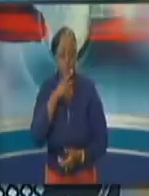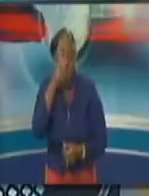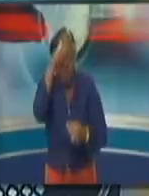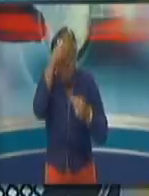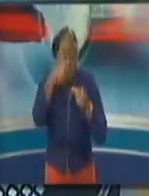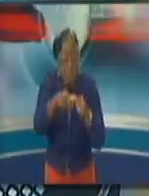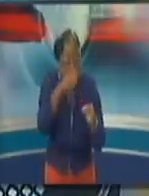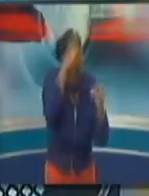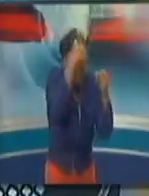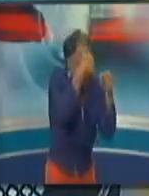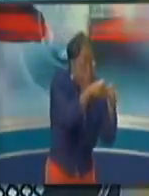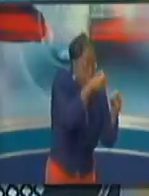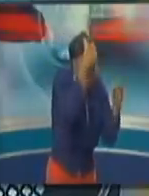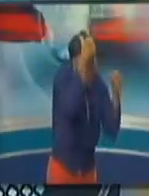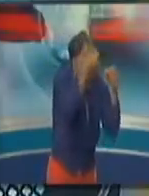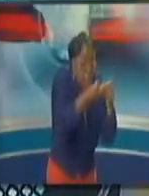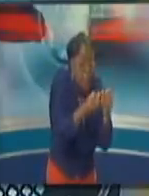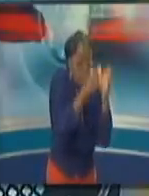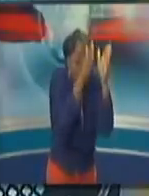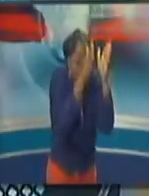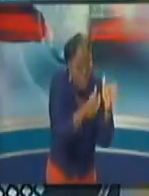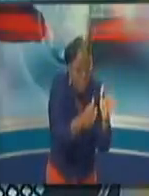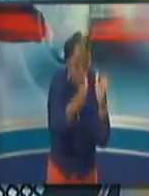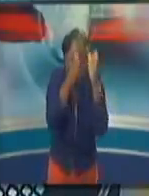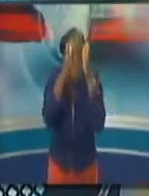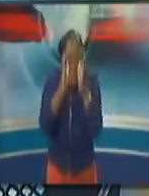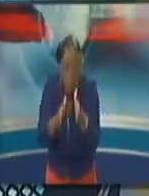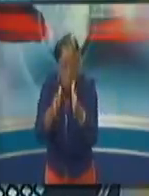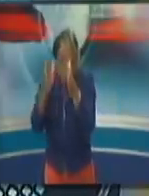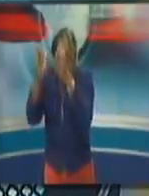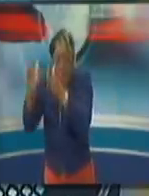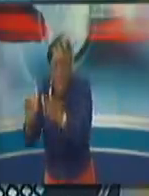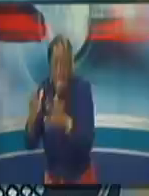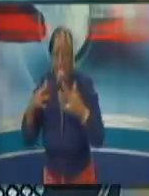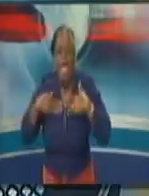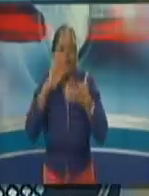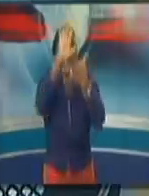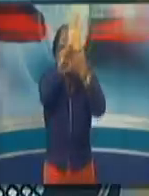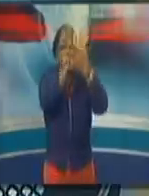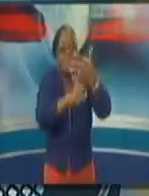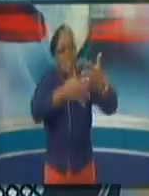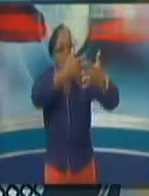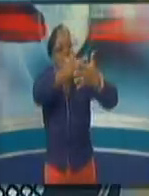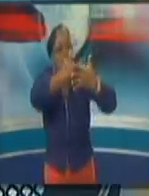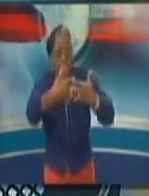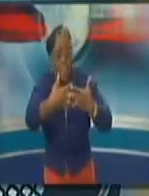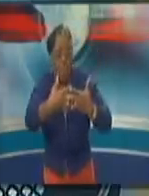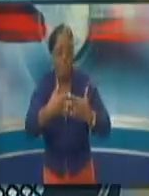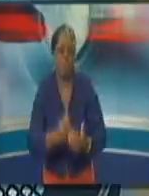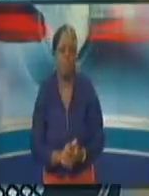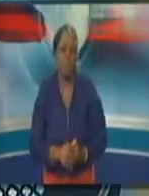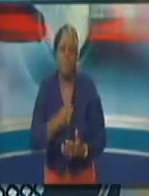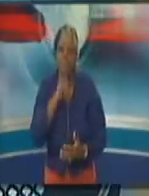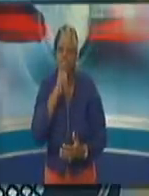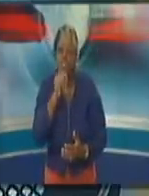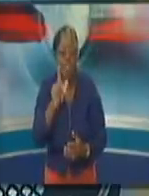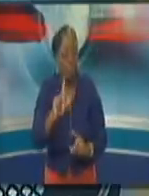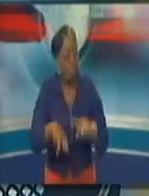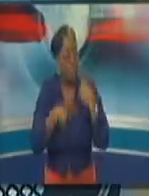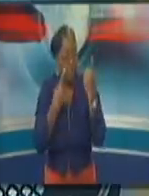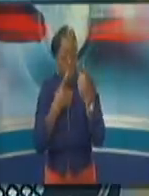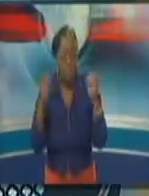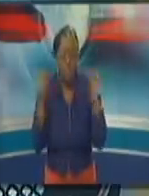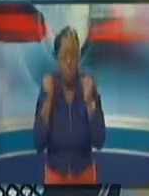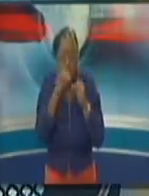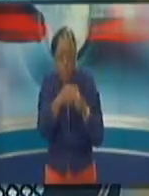remember structure. If you have a structure, if you have a schedule, you are less likely to keep going to the